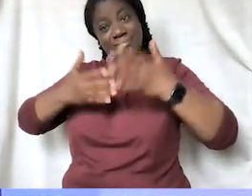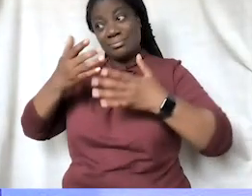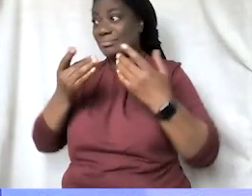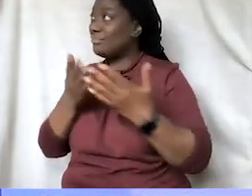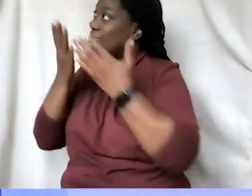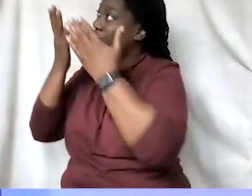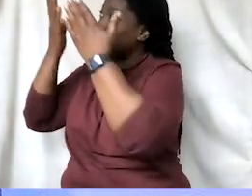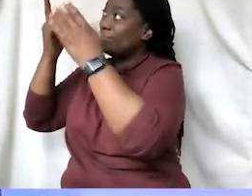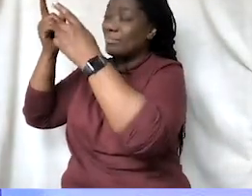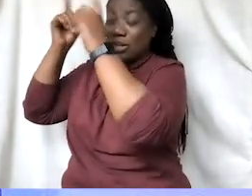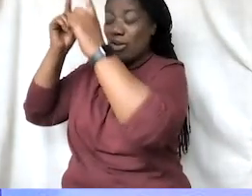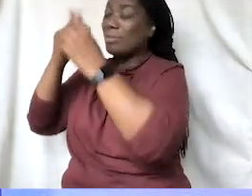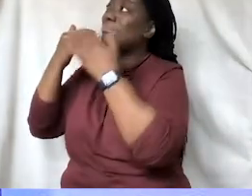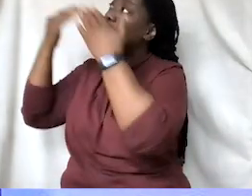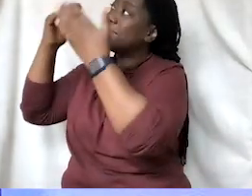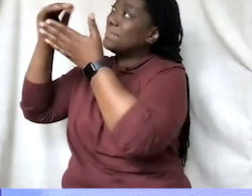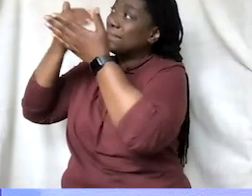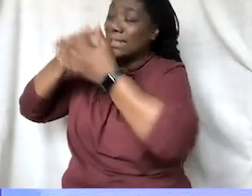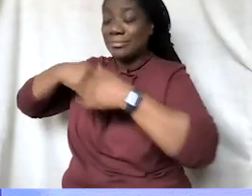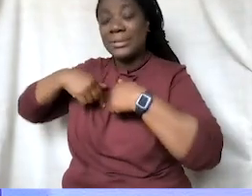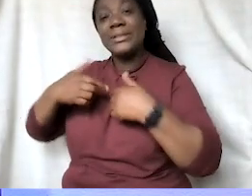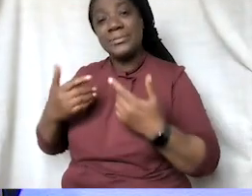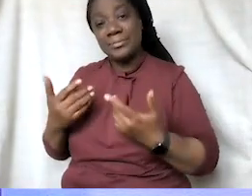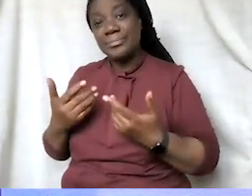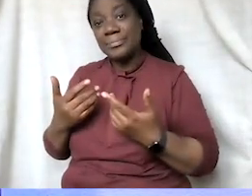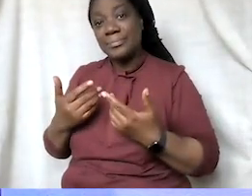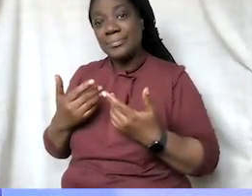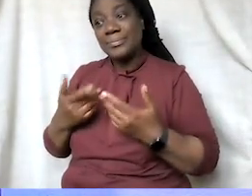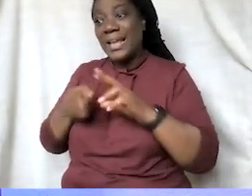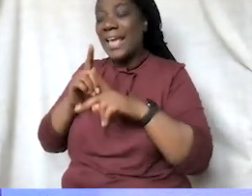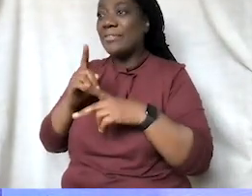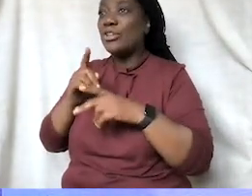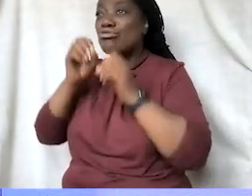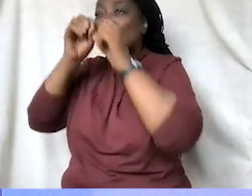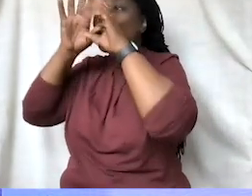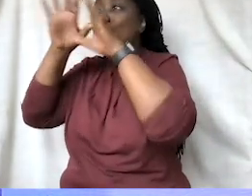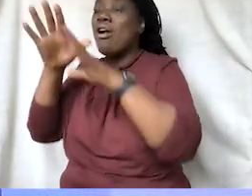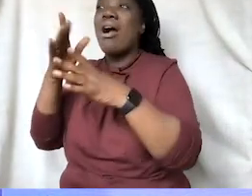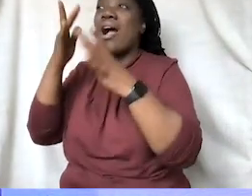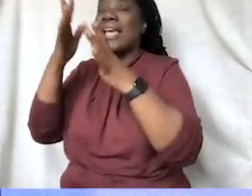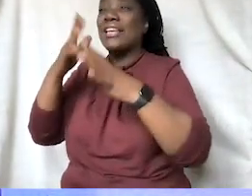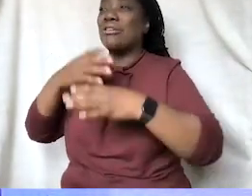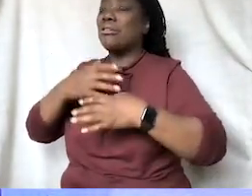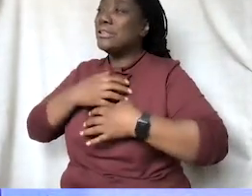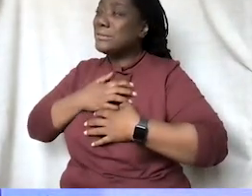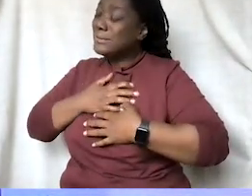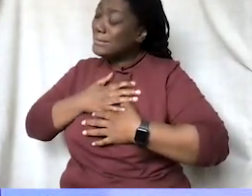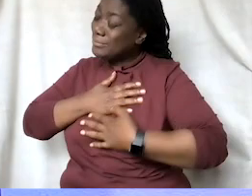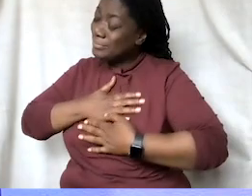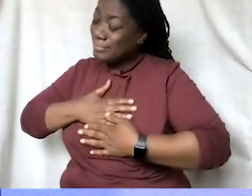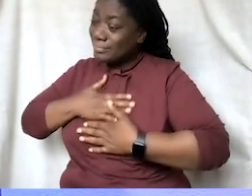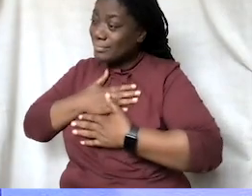But if you cry to the Lord tonight in your distress, he has promised us that he will hear